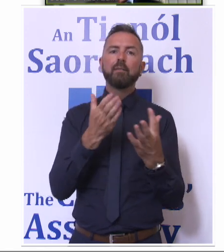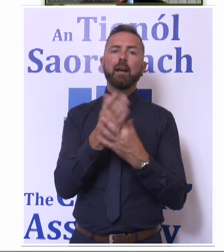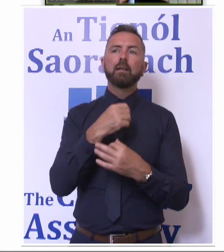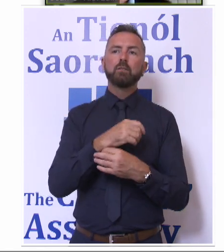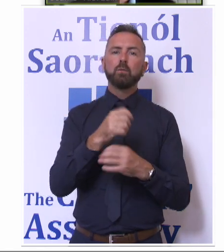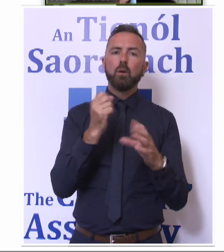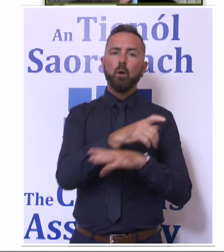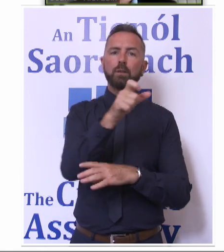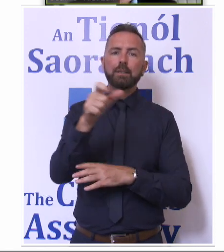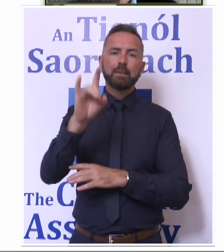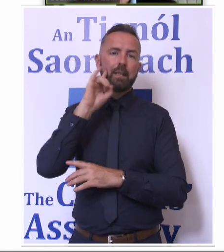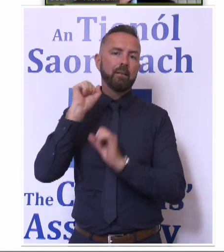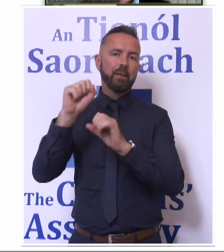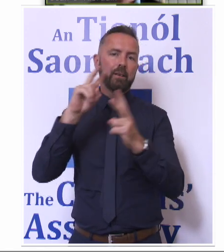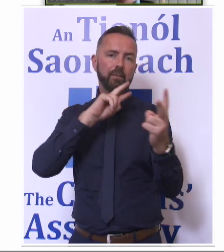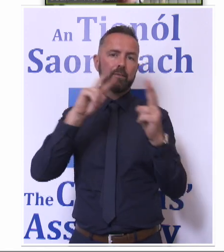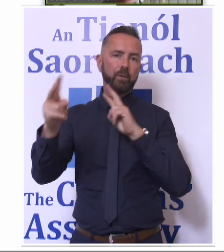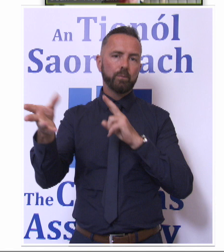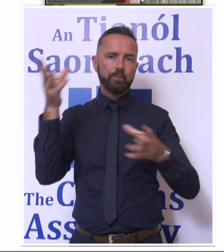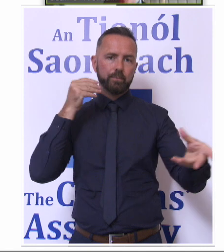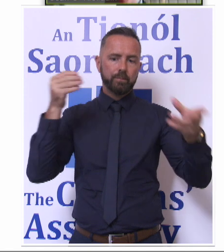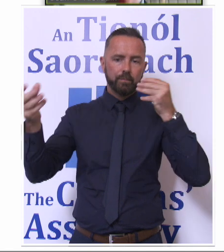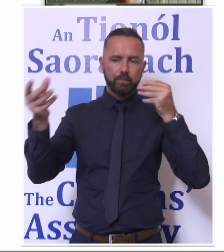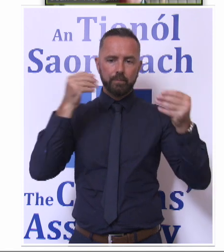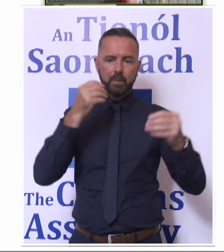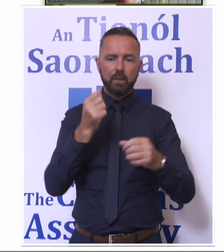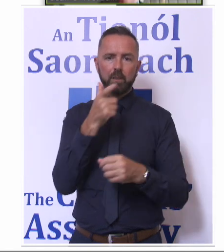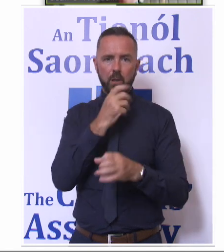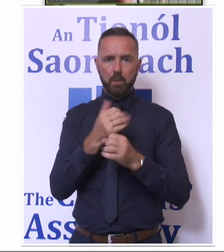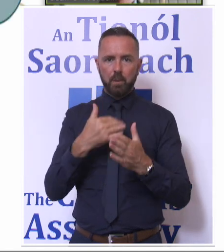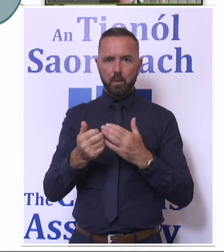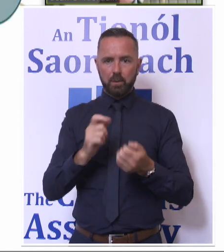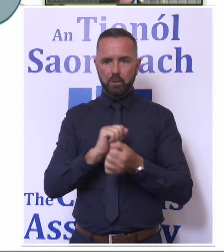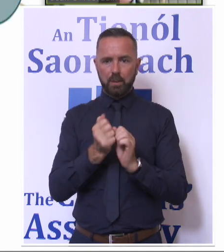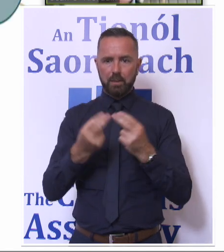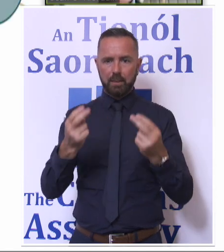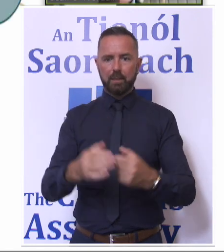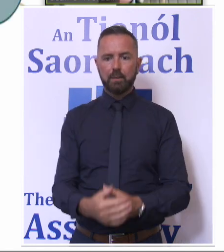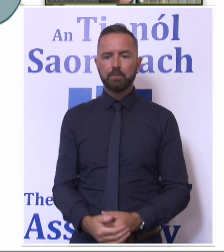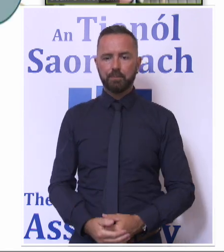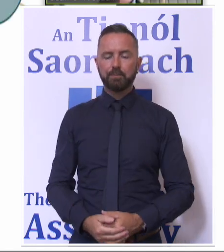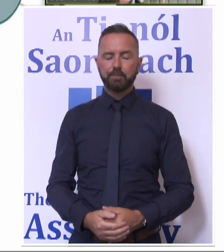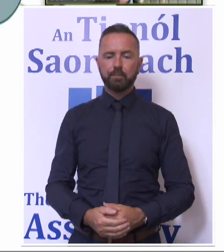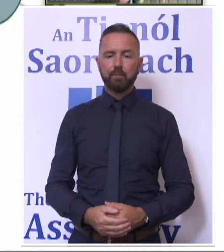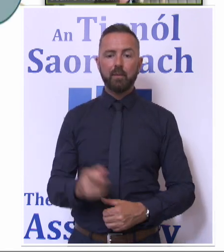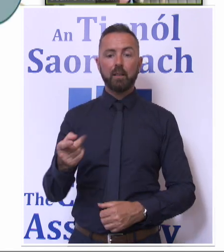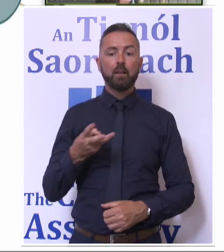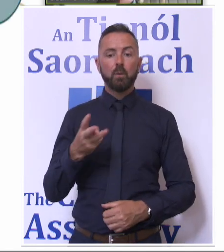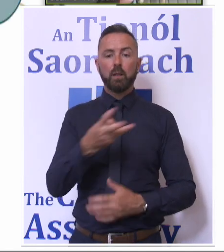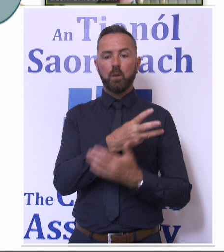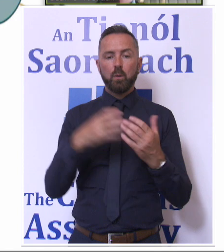to citizens to hear their views in regard to changes that may or may not be required. So it's certainly well worth looking at and keeping in